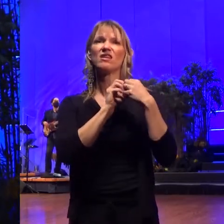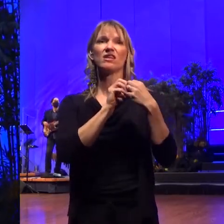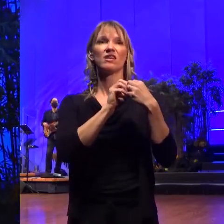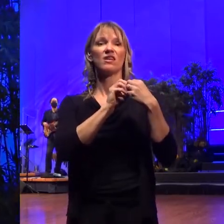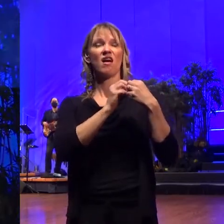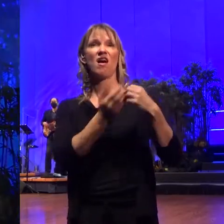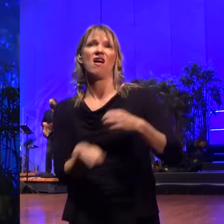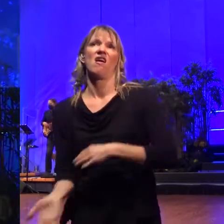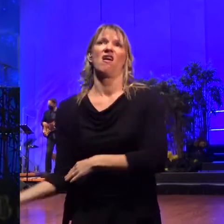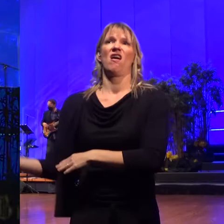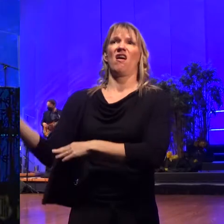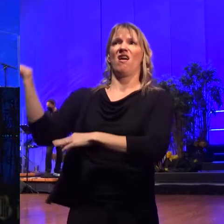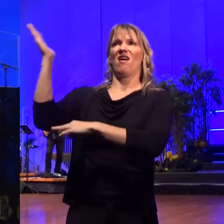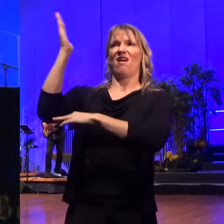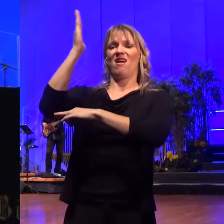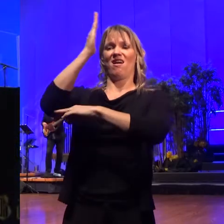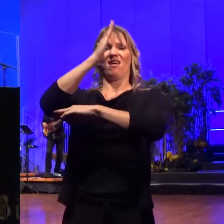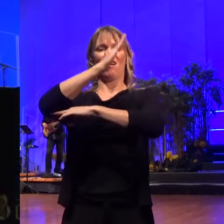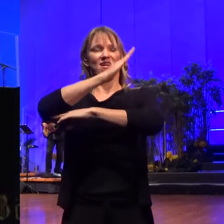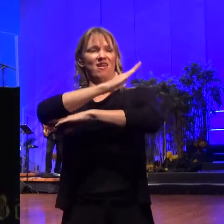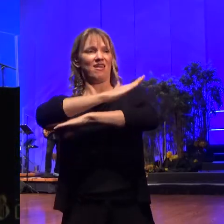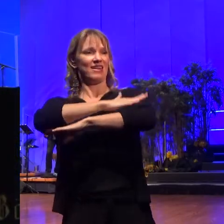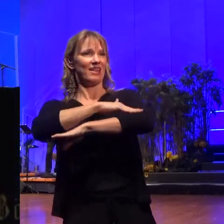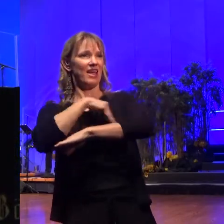sleeping through the